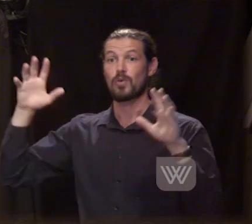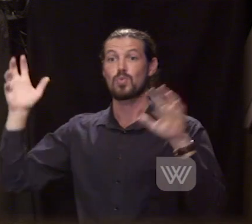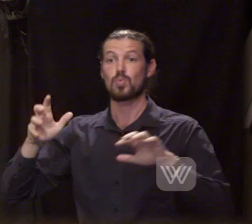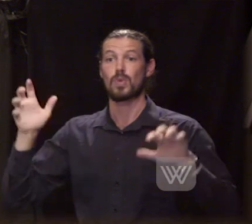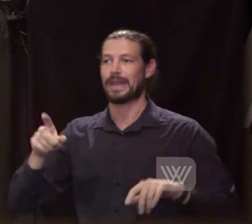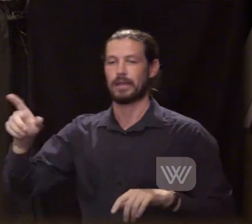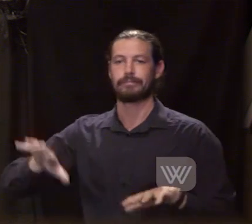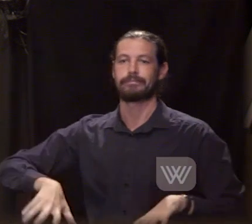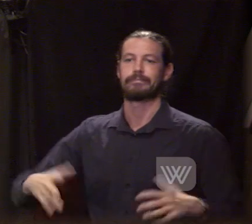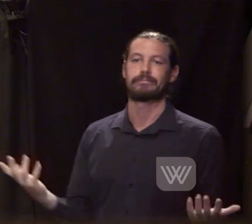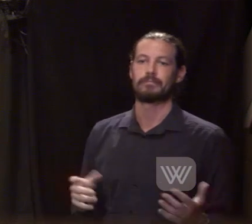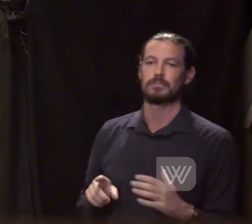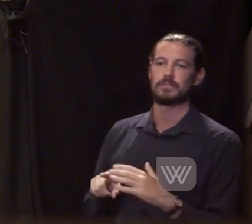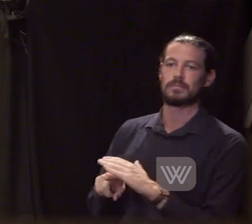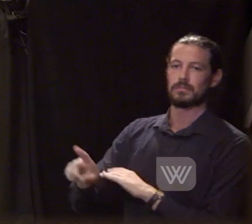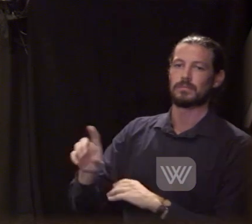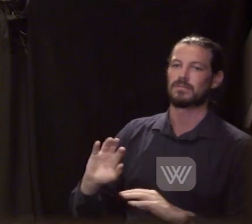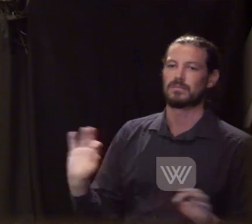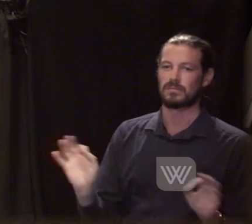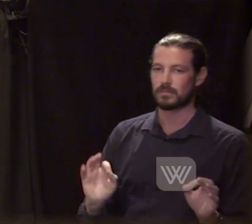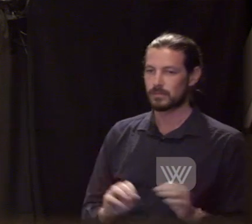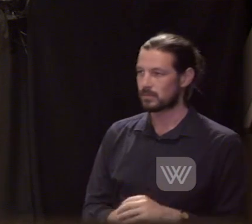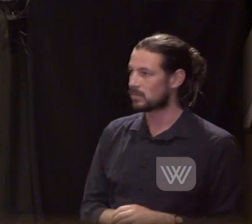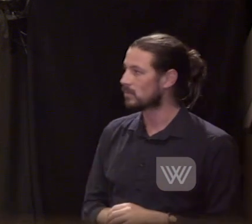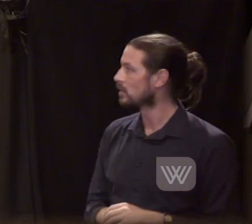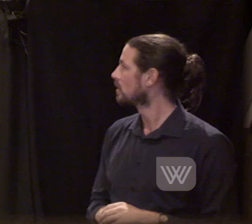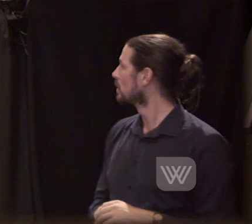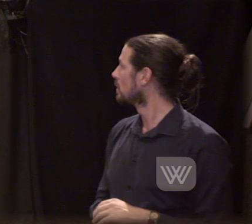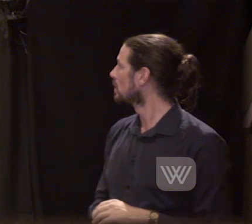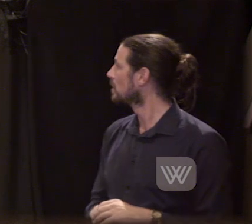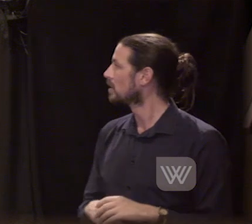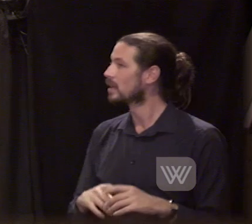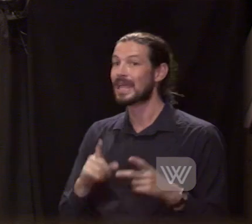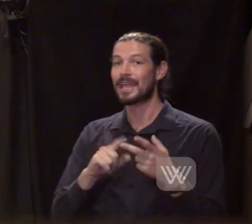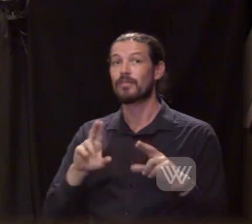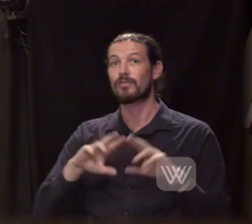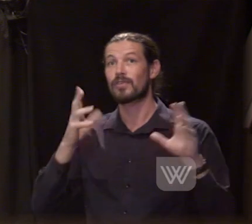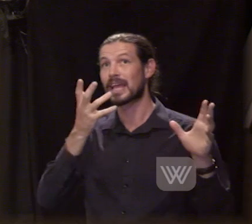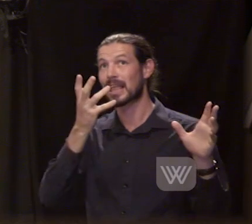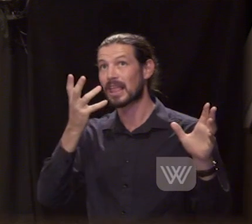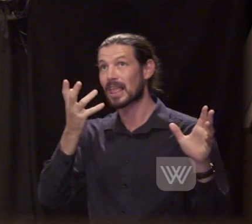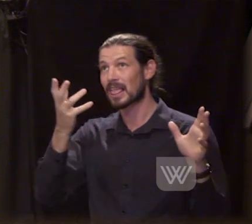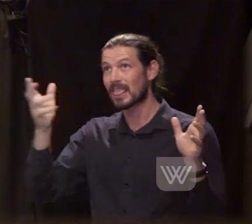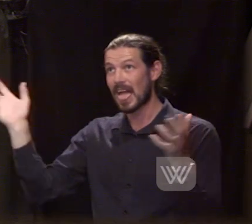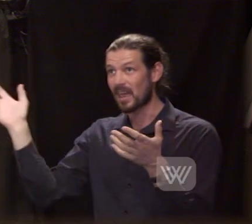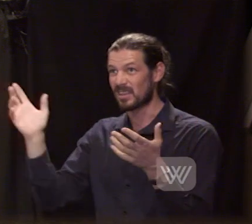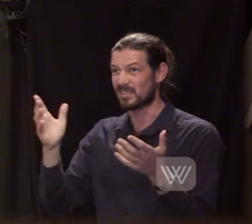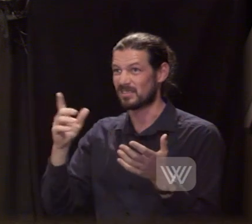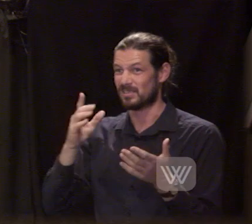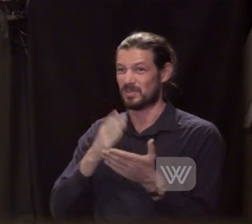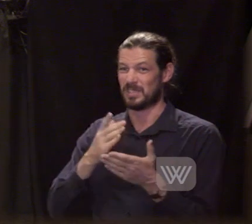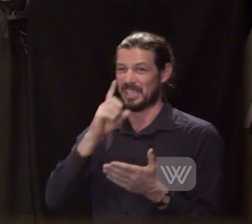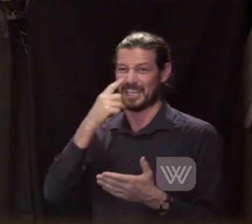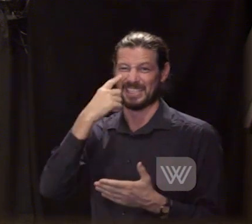Yeah. Which it didn't do very often. Or Sure, if it was 2.5 cloudy. days out, Yeah, if it's cloudy outside, you can't see anyway, so you're not going to. You're in the cloud. Yeah, you're in a cloud, so you're not going to be